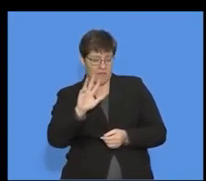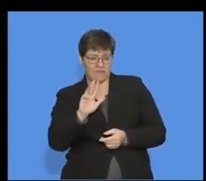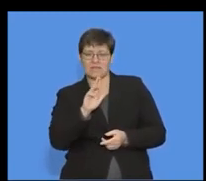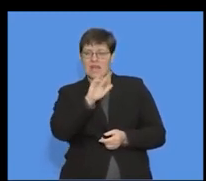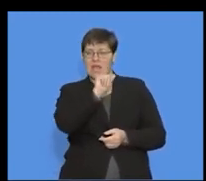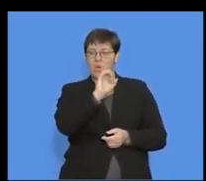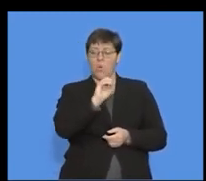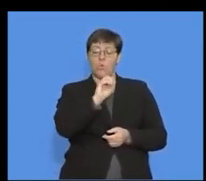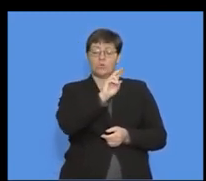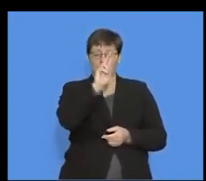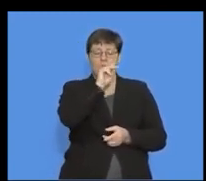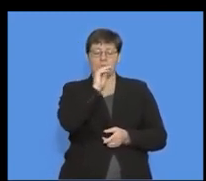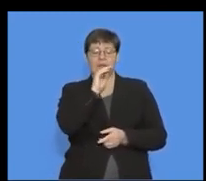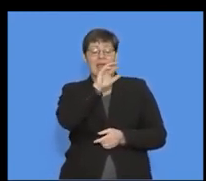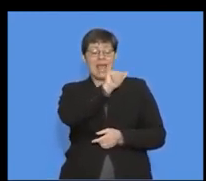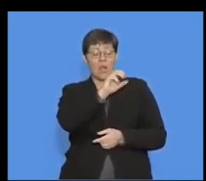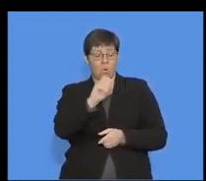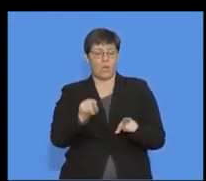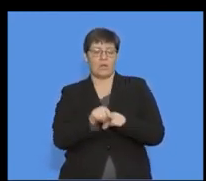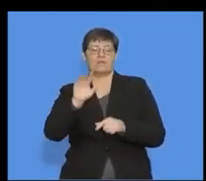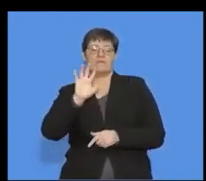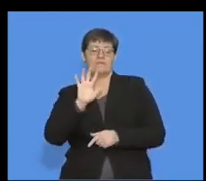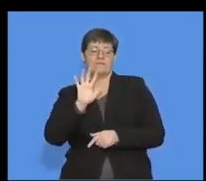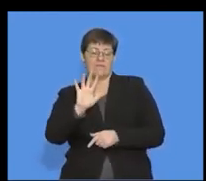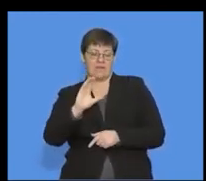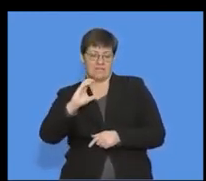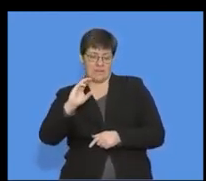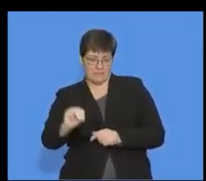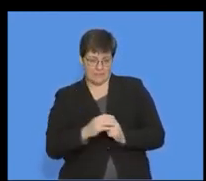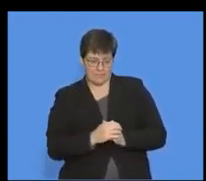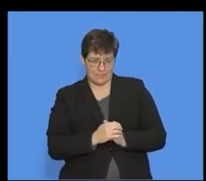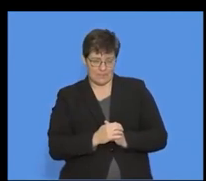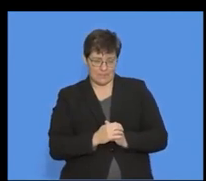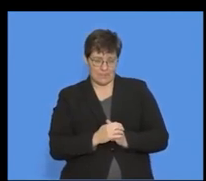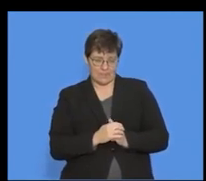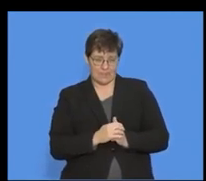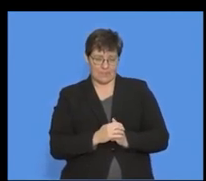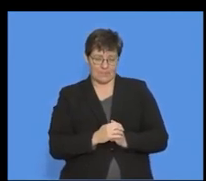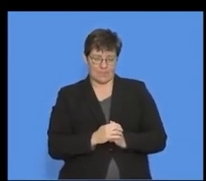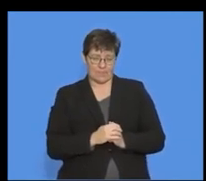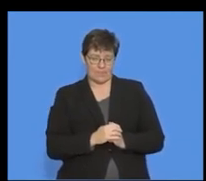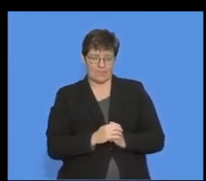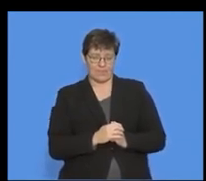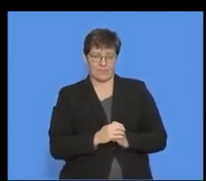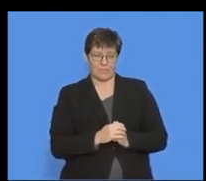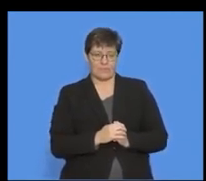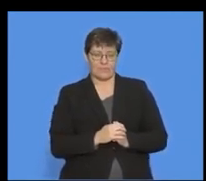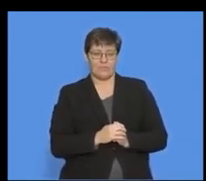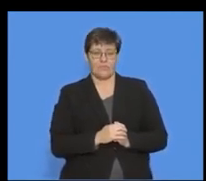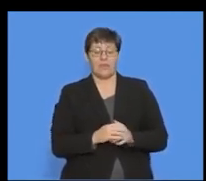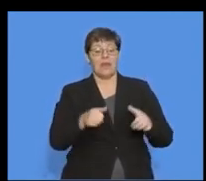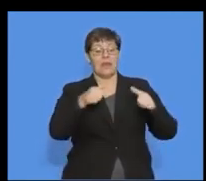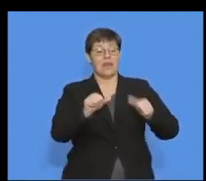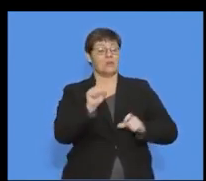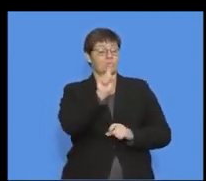AO squared, therefore AO is equals to 5 centimeters. And then